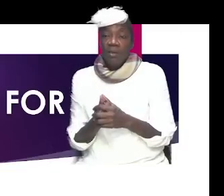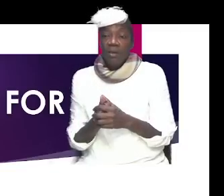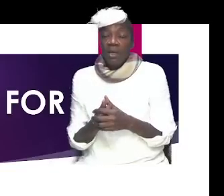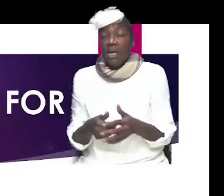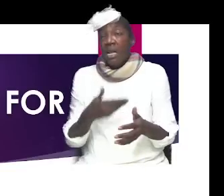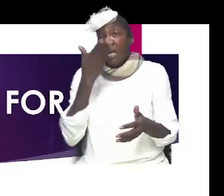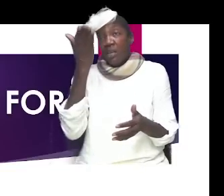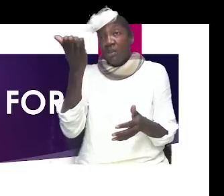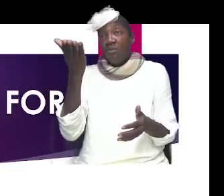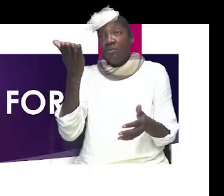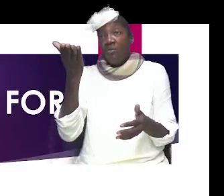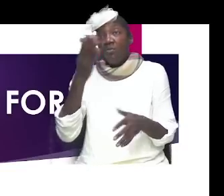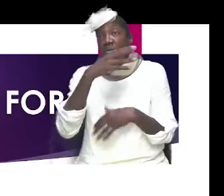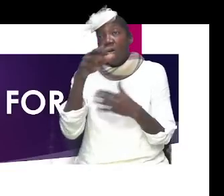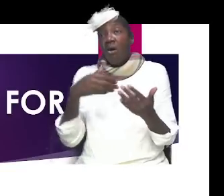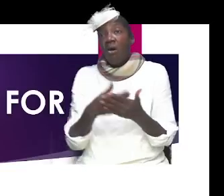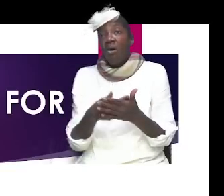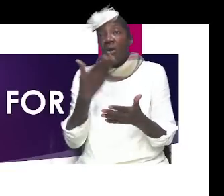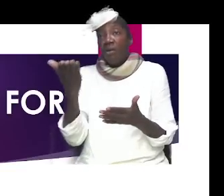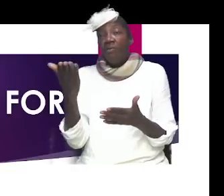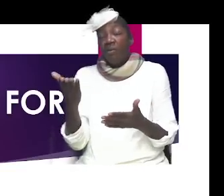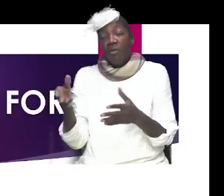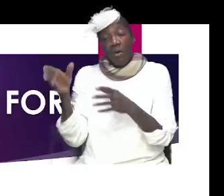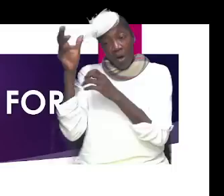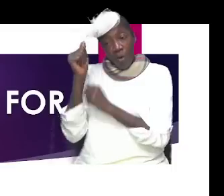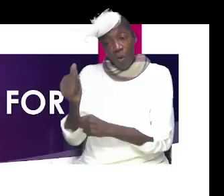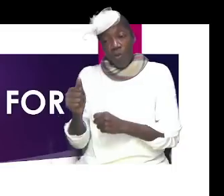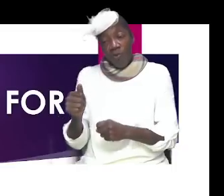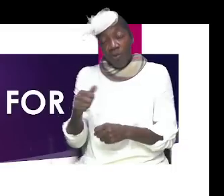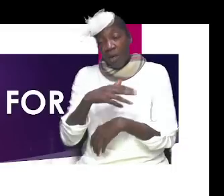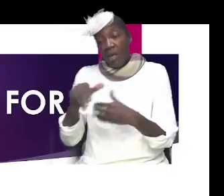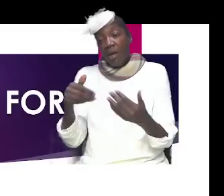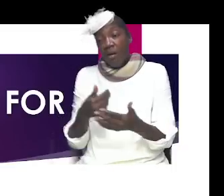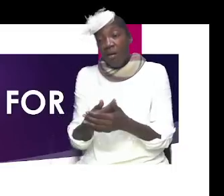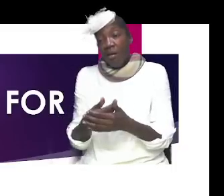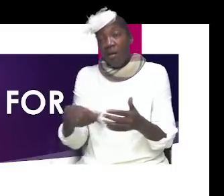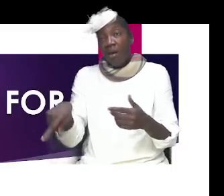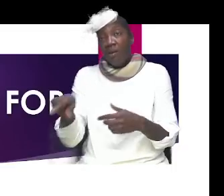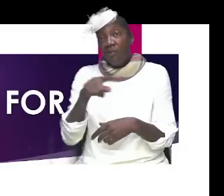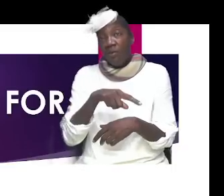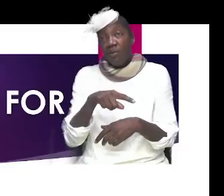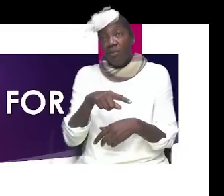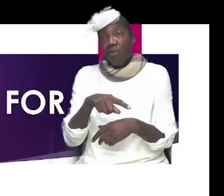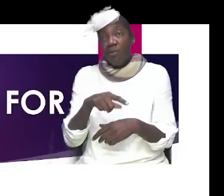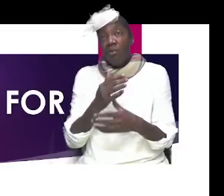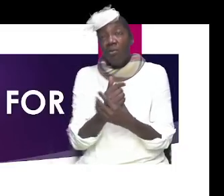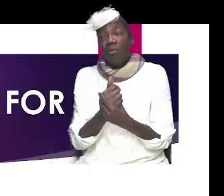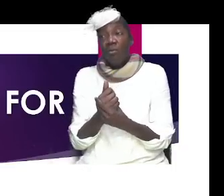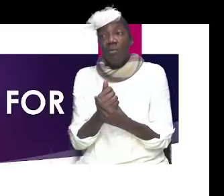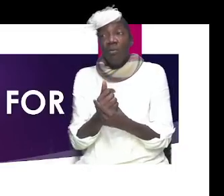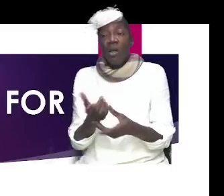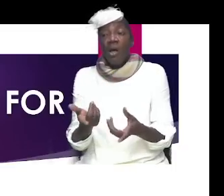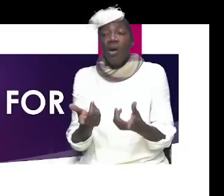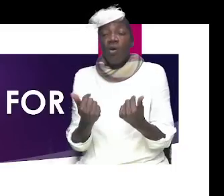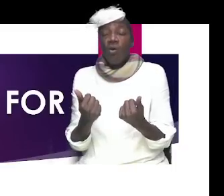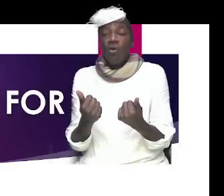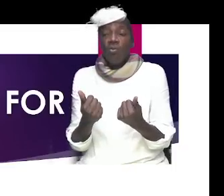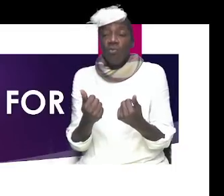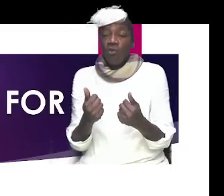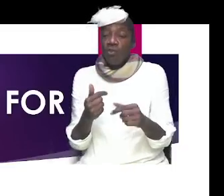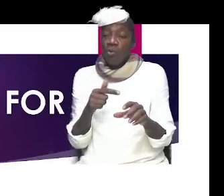you, or all of you, or hopefully all of us. Because that nervousness comes when we start